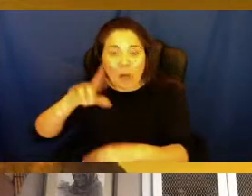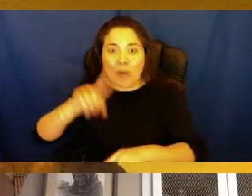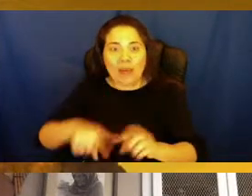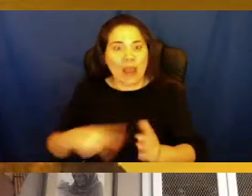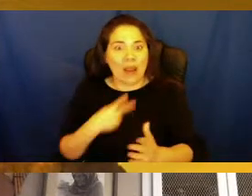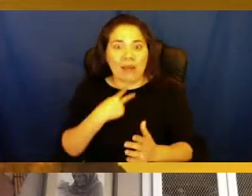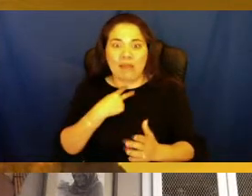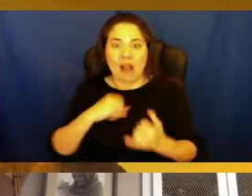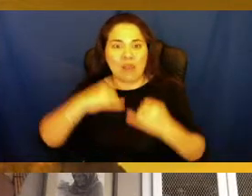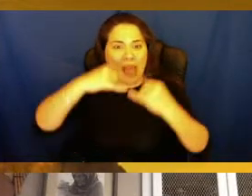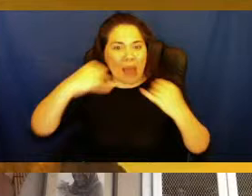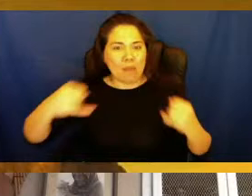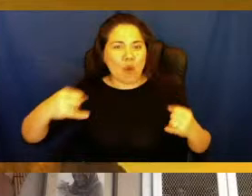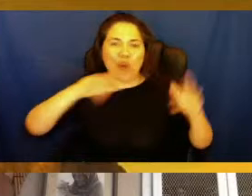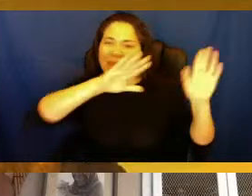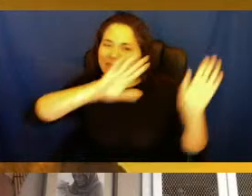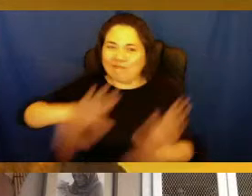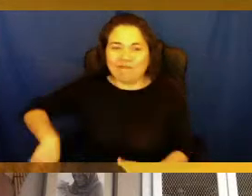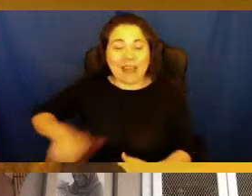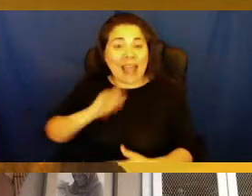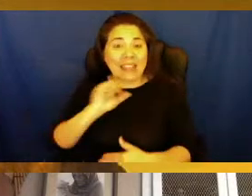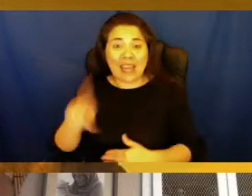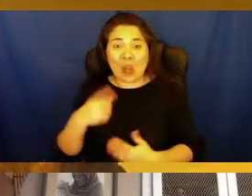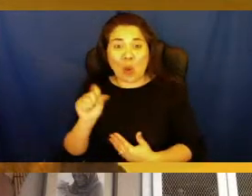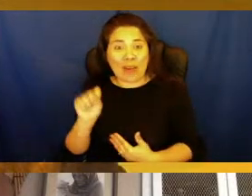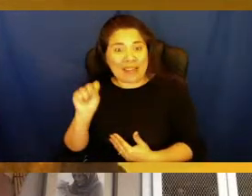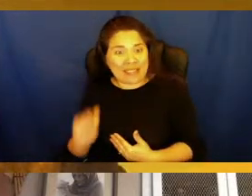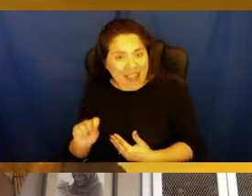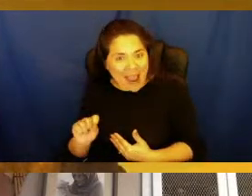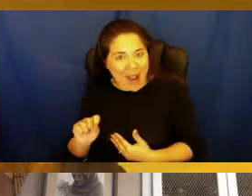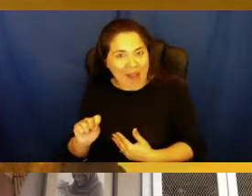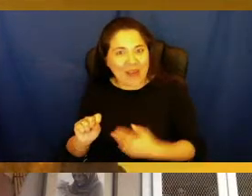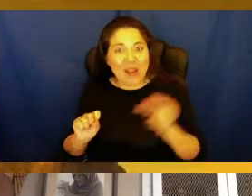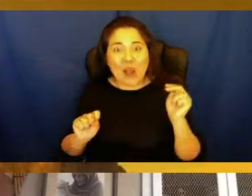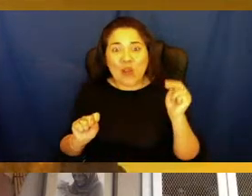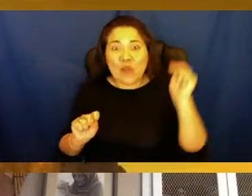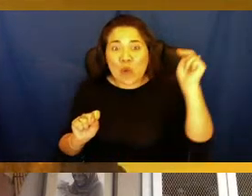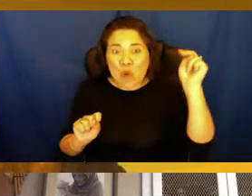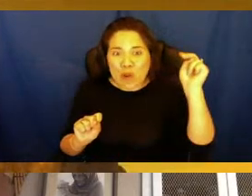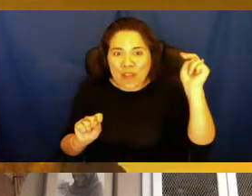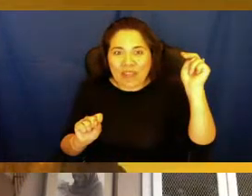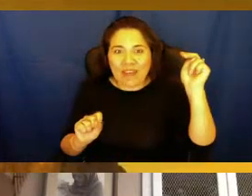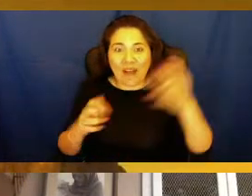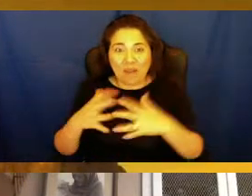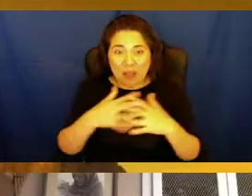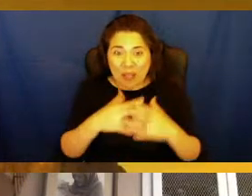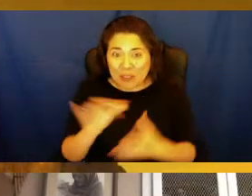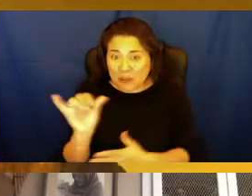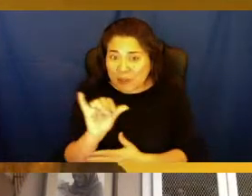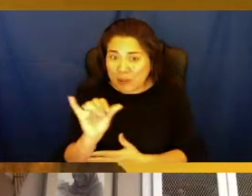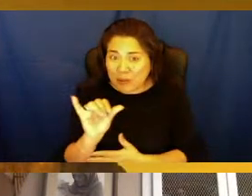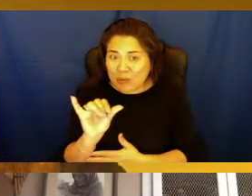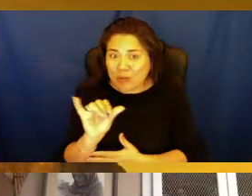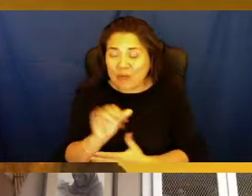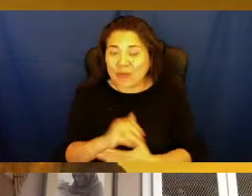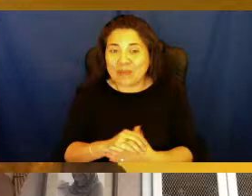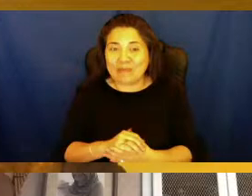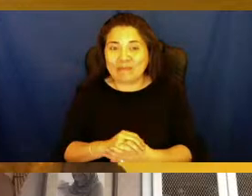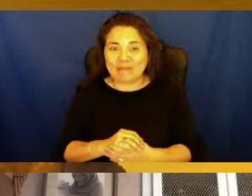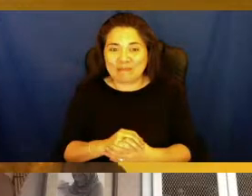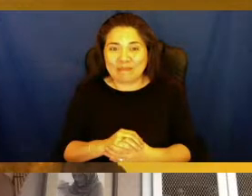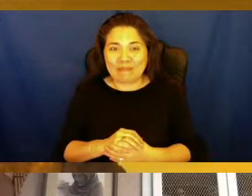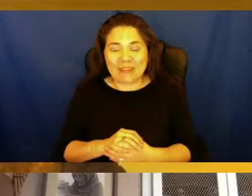that border. It's because it's not just on the south; it's on the north of this country as well.